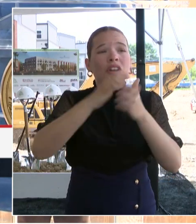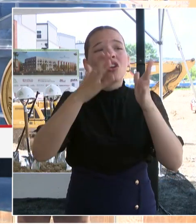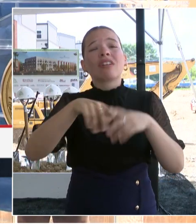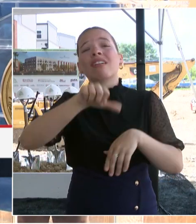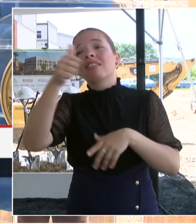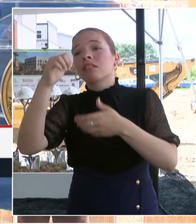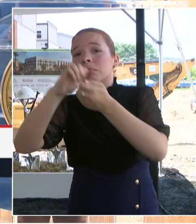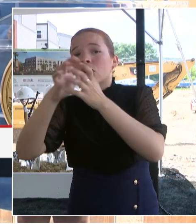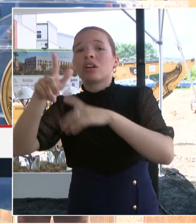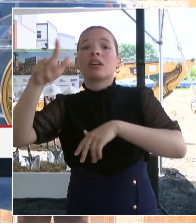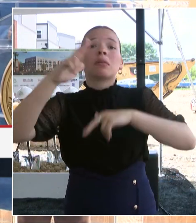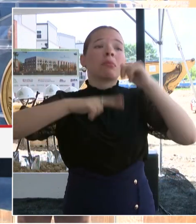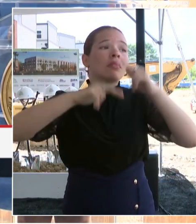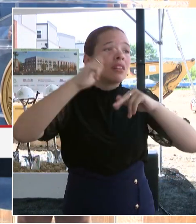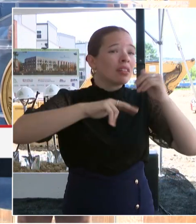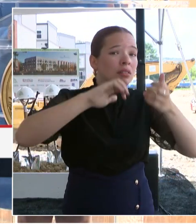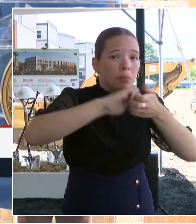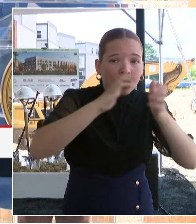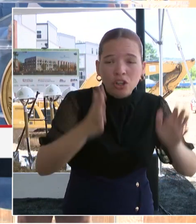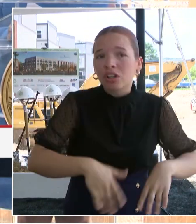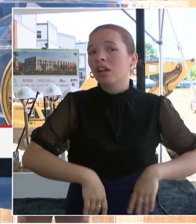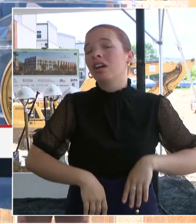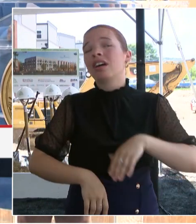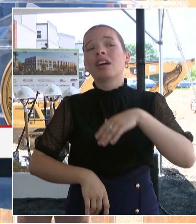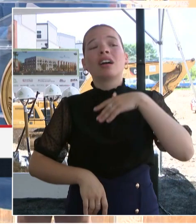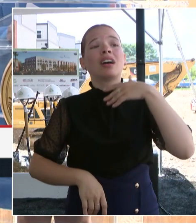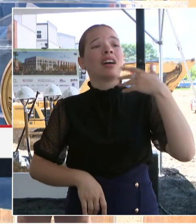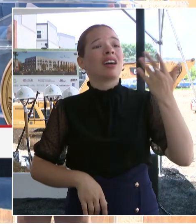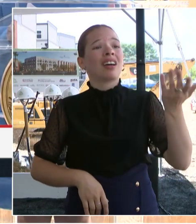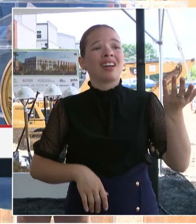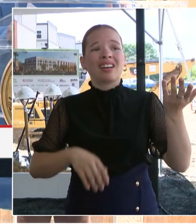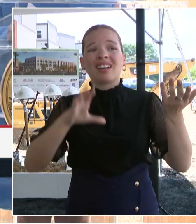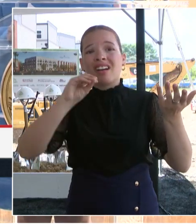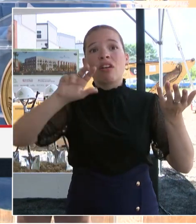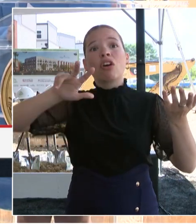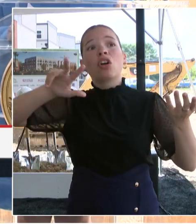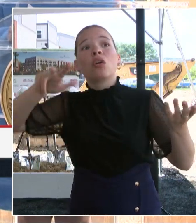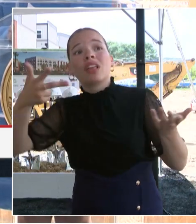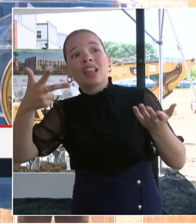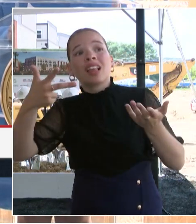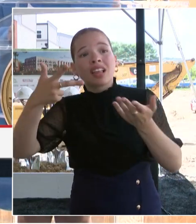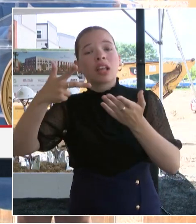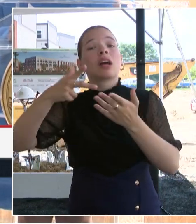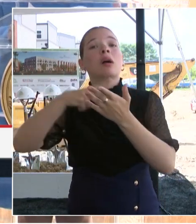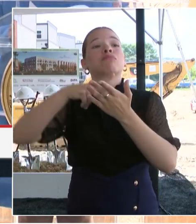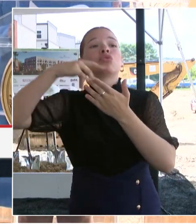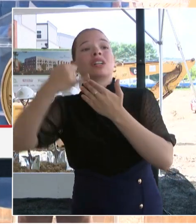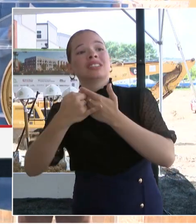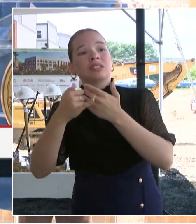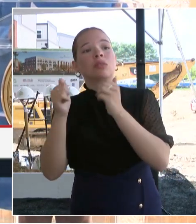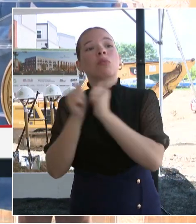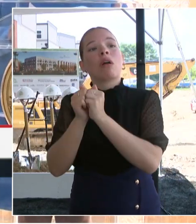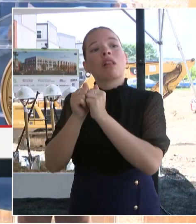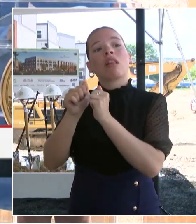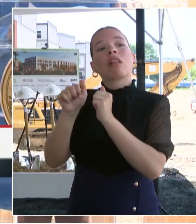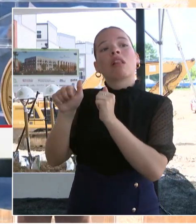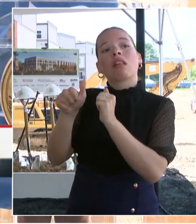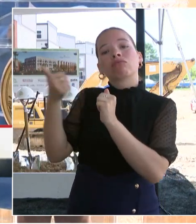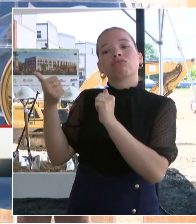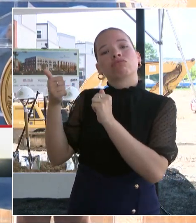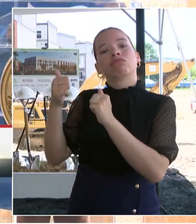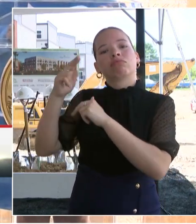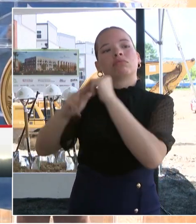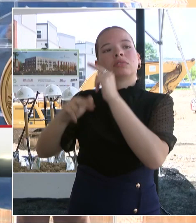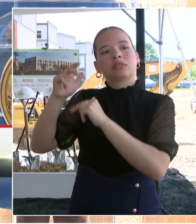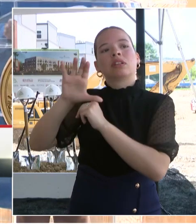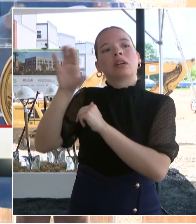see behind you. This is their 3rd project we're doing with them, and they're always early and under budget, right, Davis? There you go.